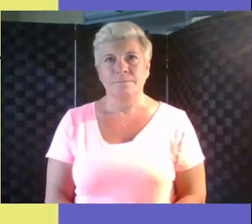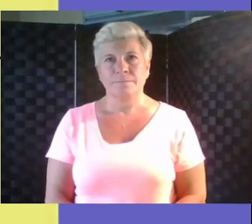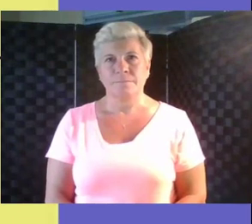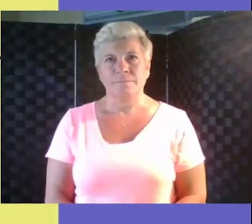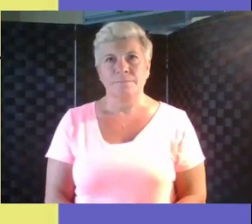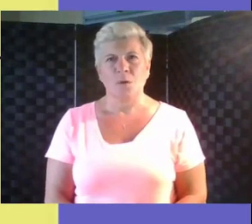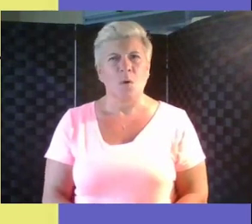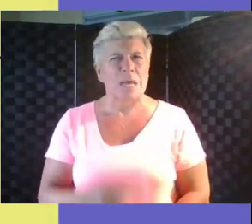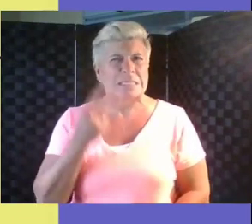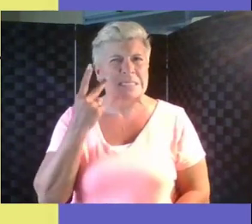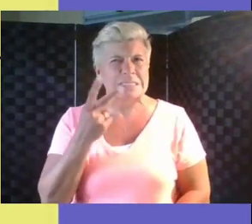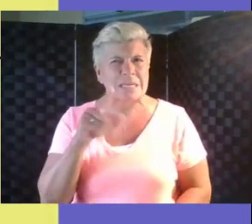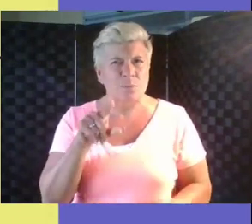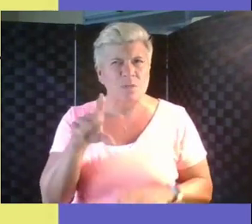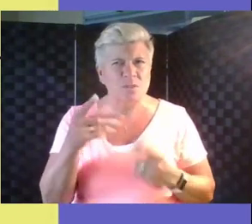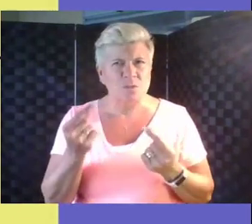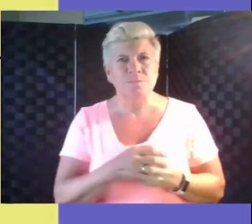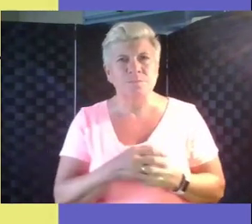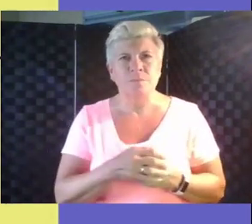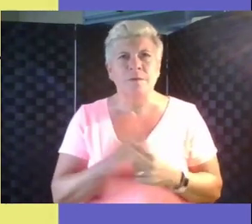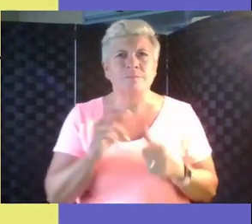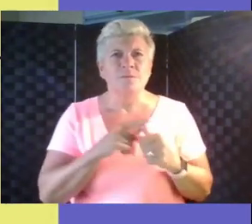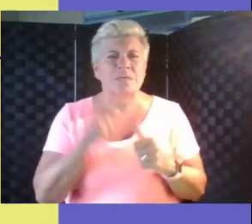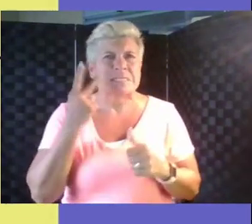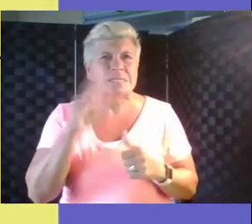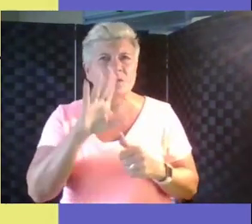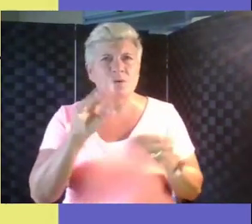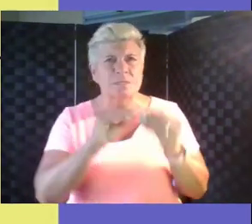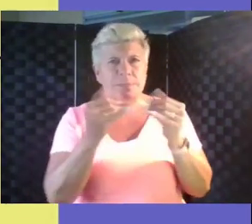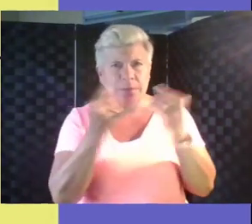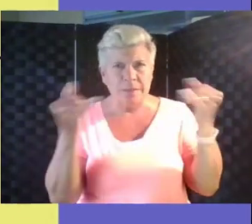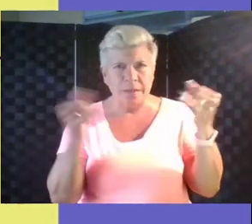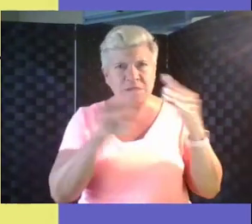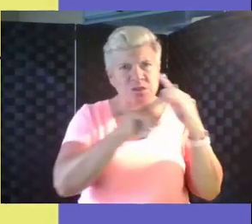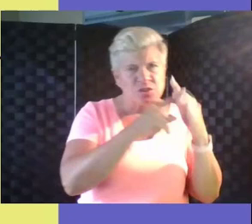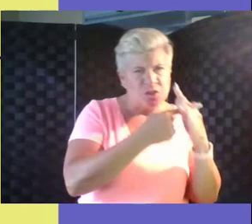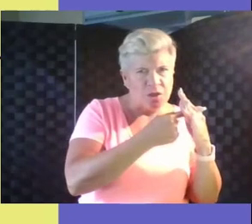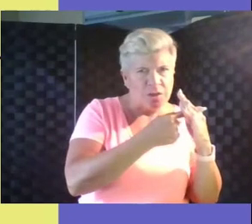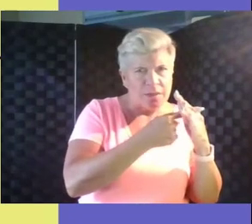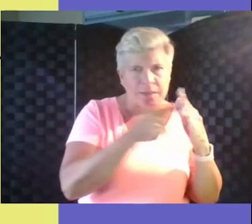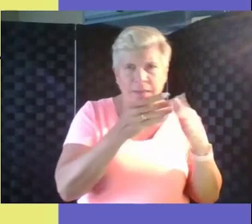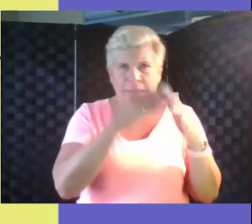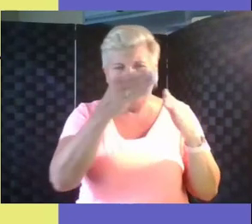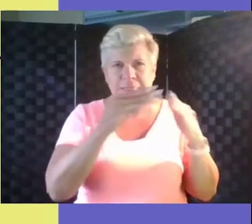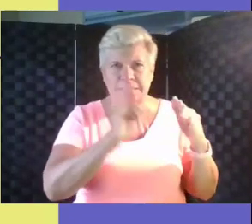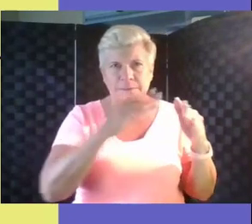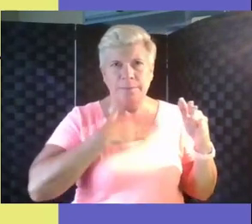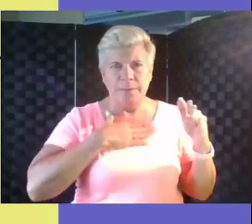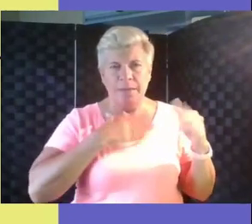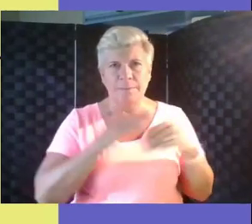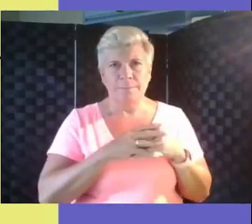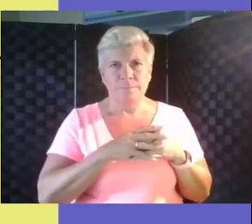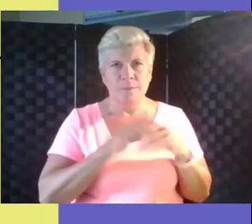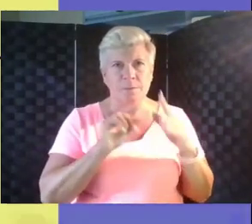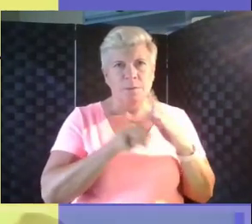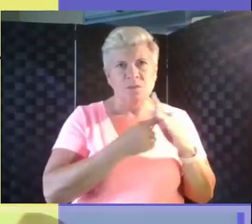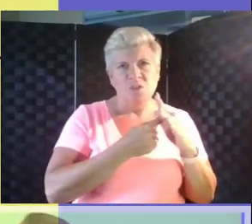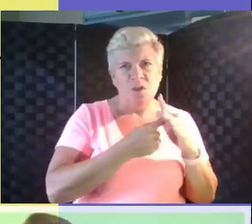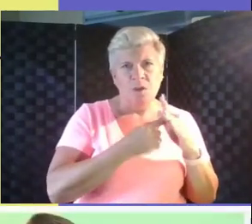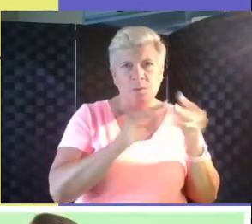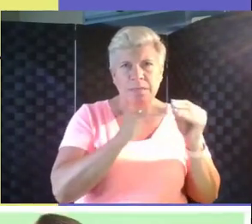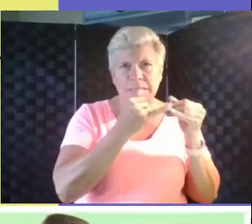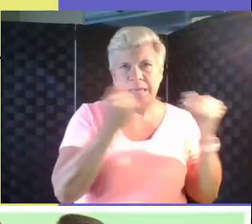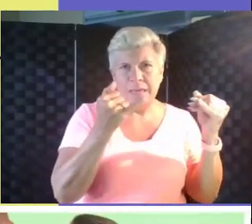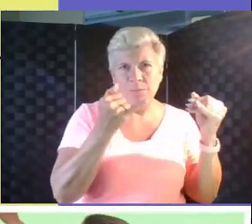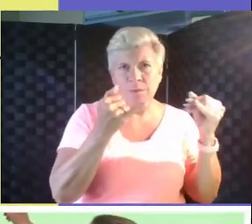All right, let's see how you did. First of all, let's see if your number line starts and ends with the same as mine. I'm going to start my